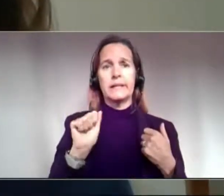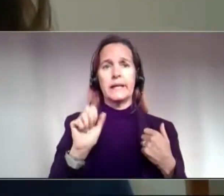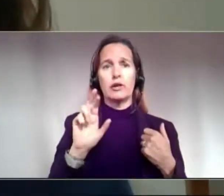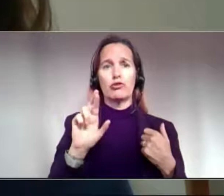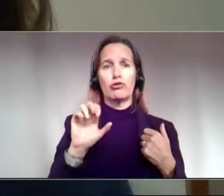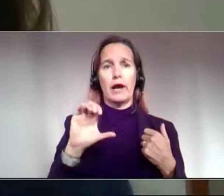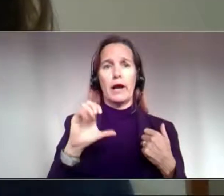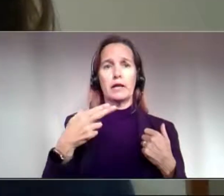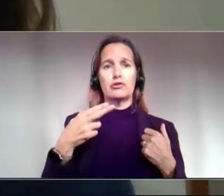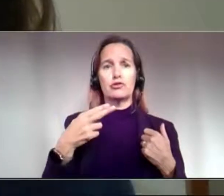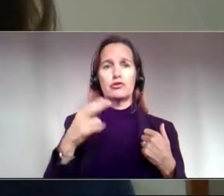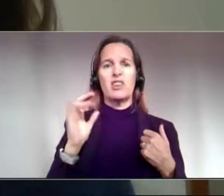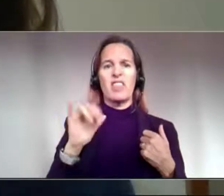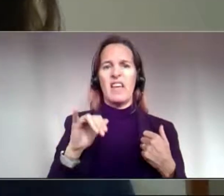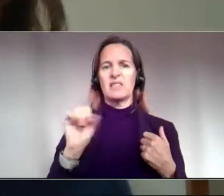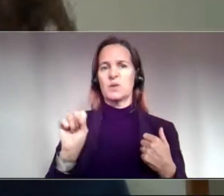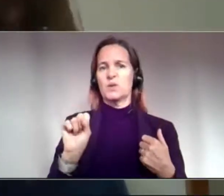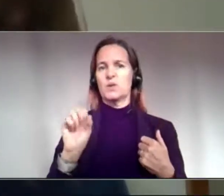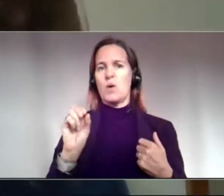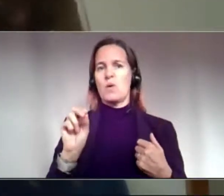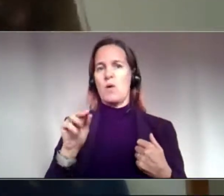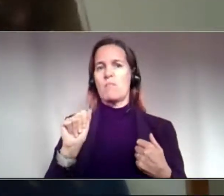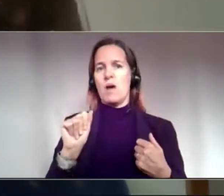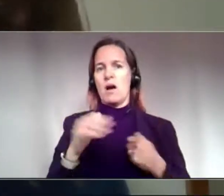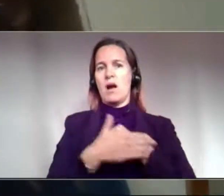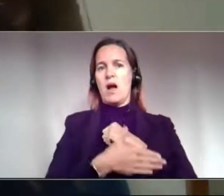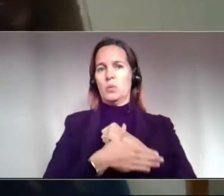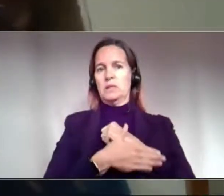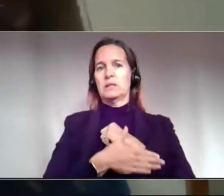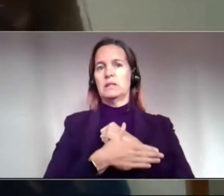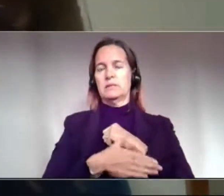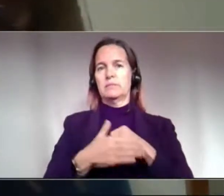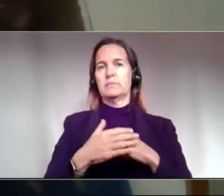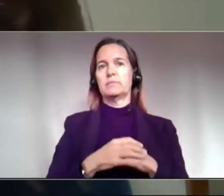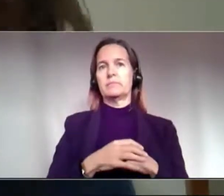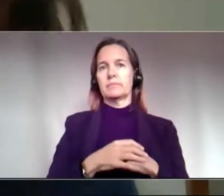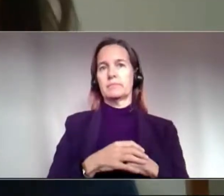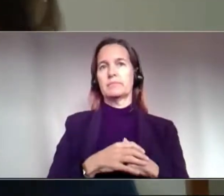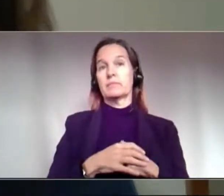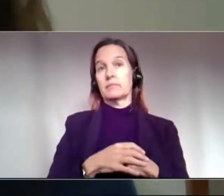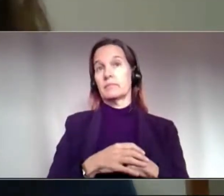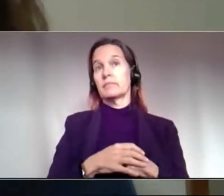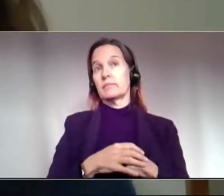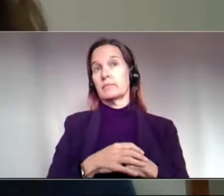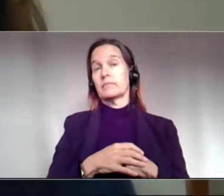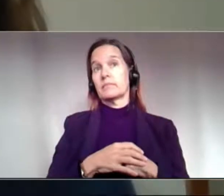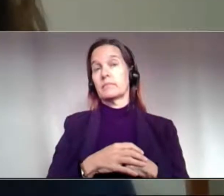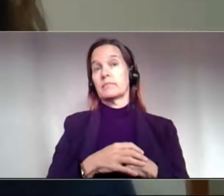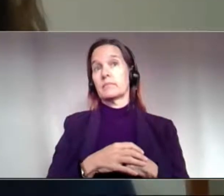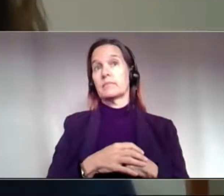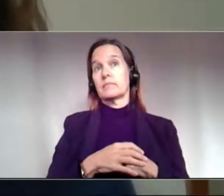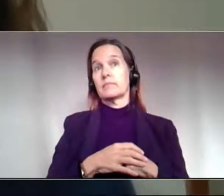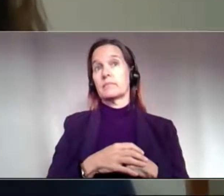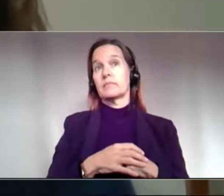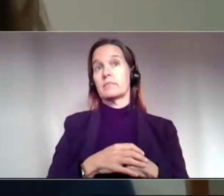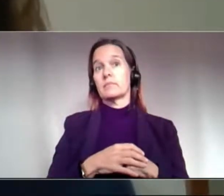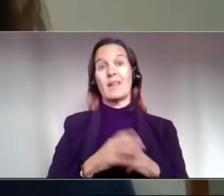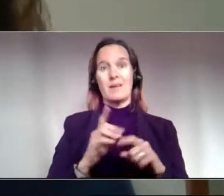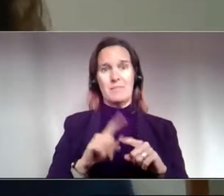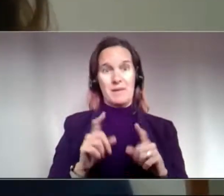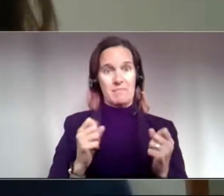Sonoma County, but many people there do a lot of their business and